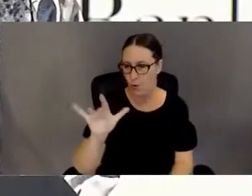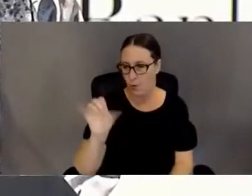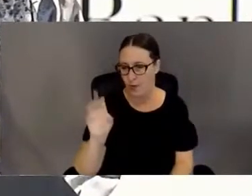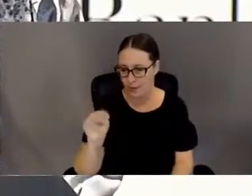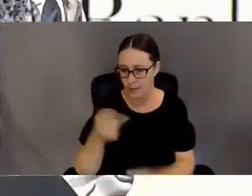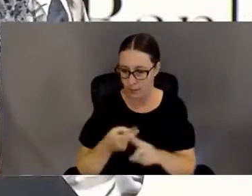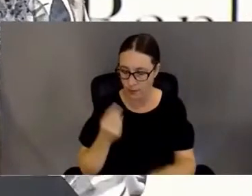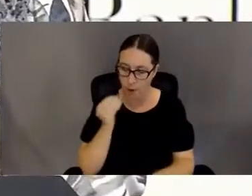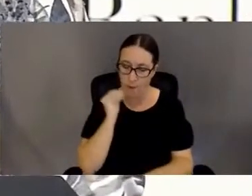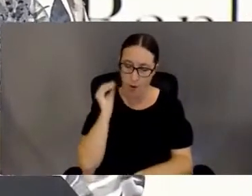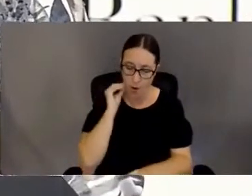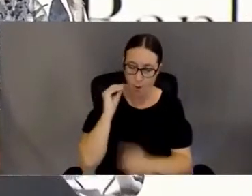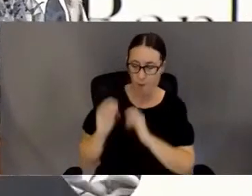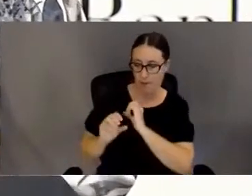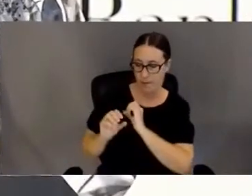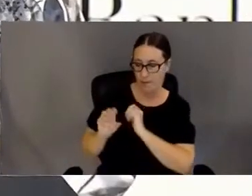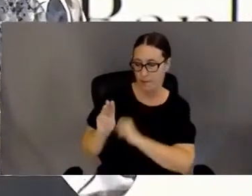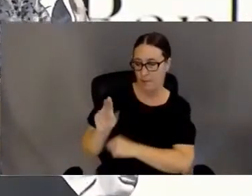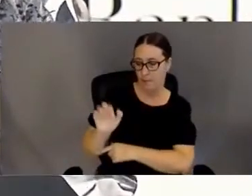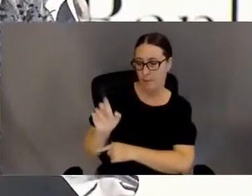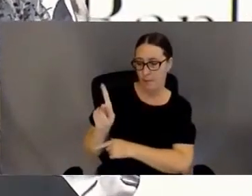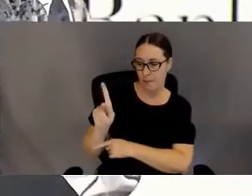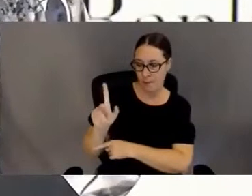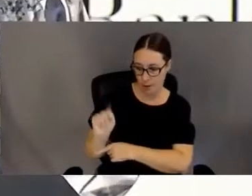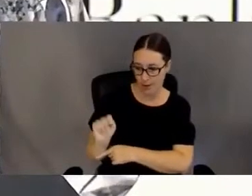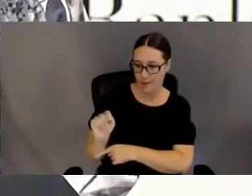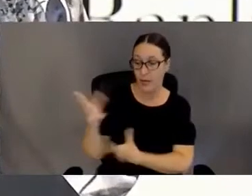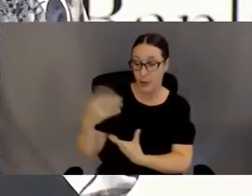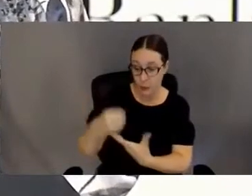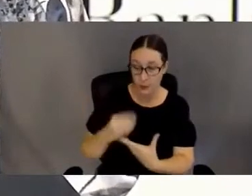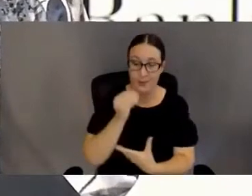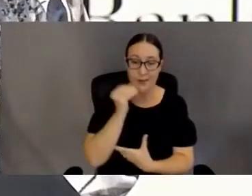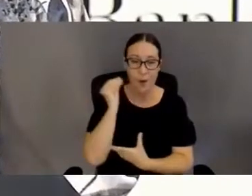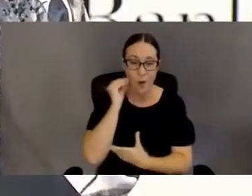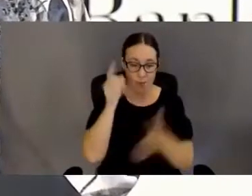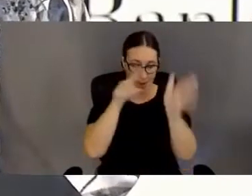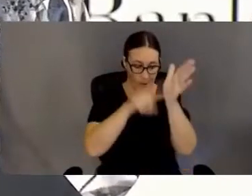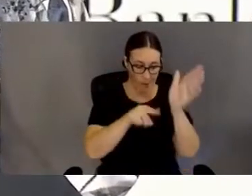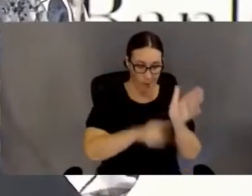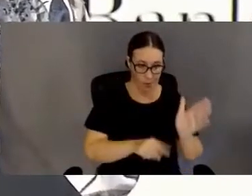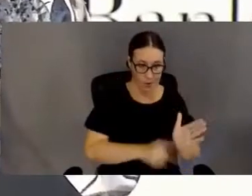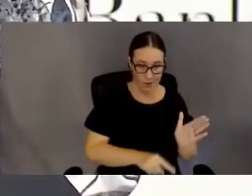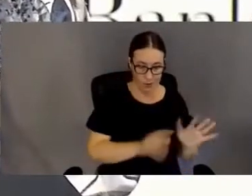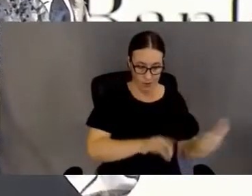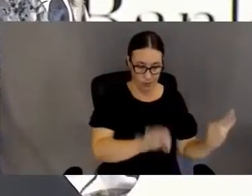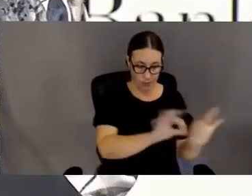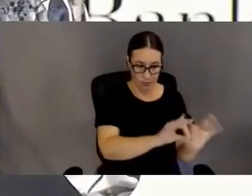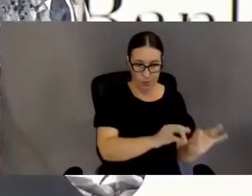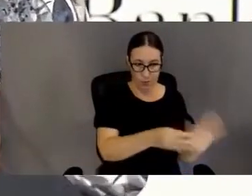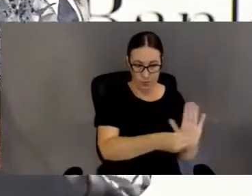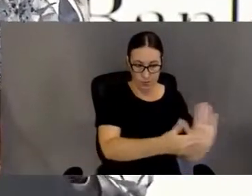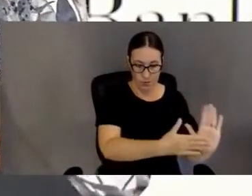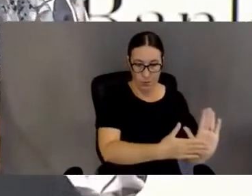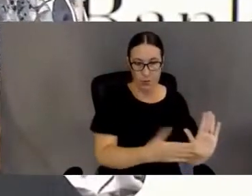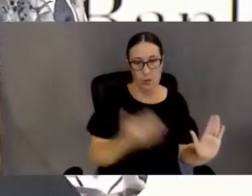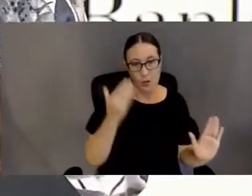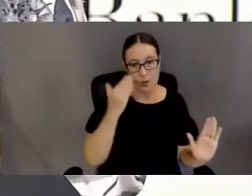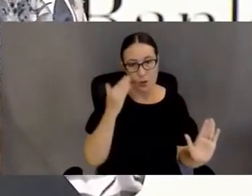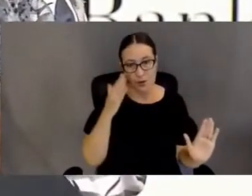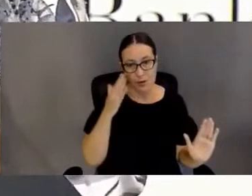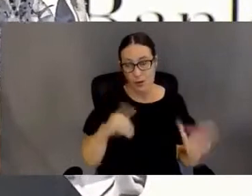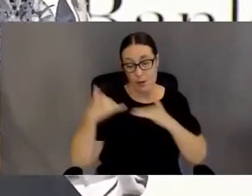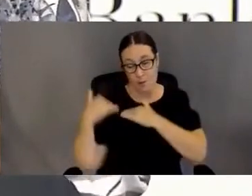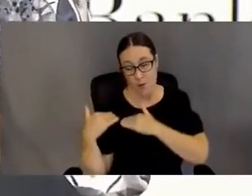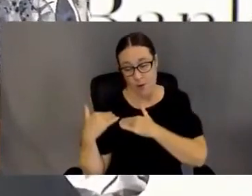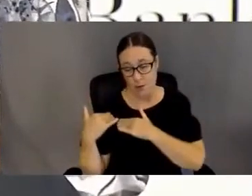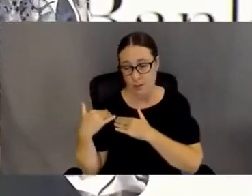home appraisals. We know the burden of student loans is particularly heavy for young people of color. So we have made it easier